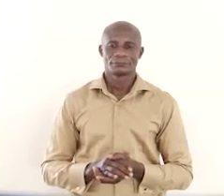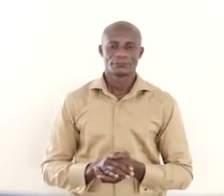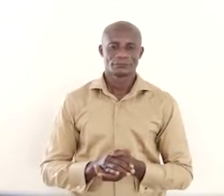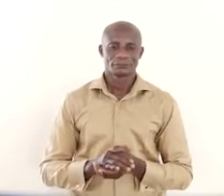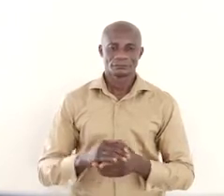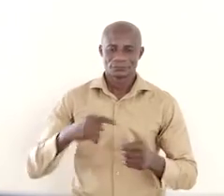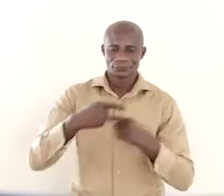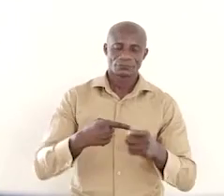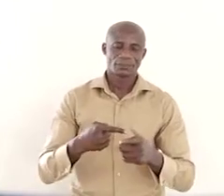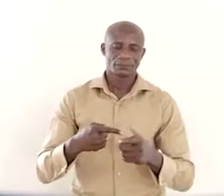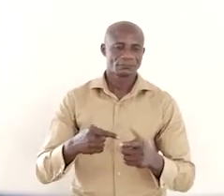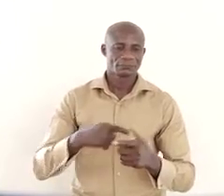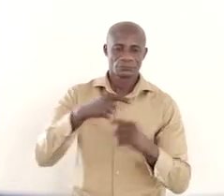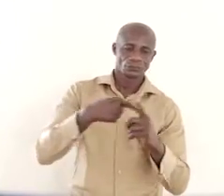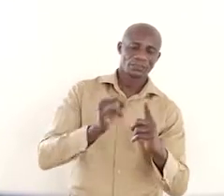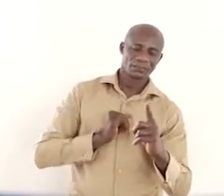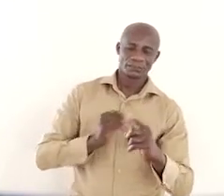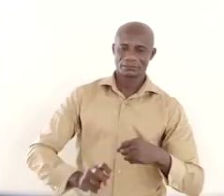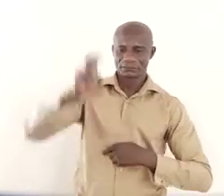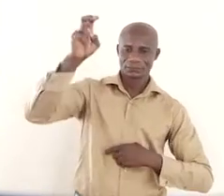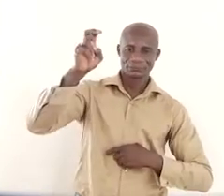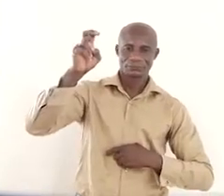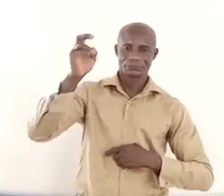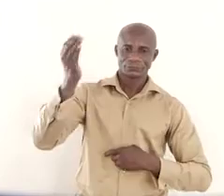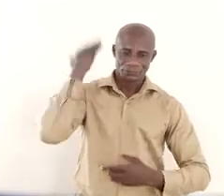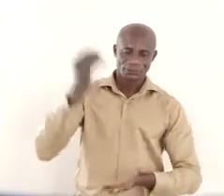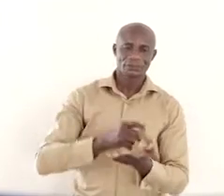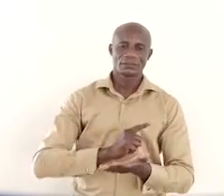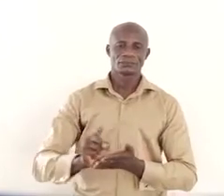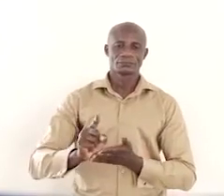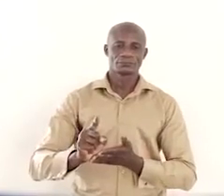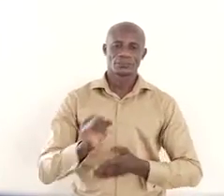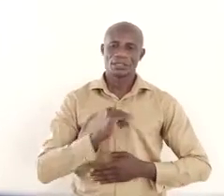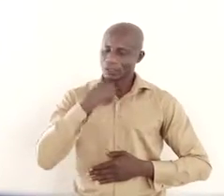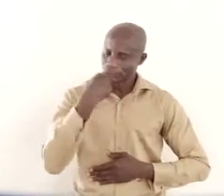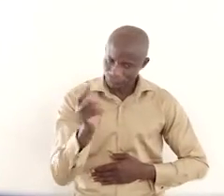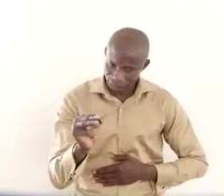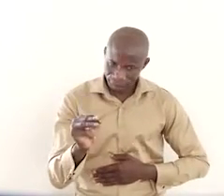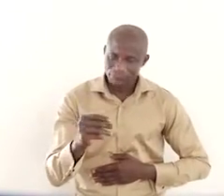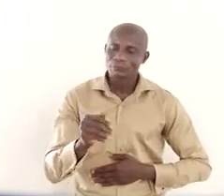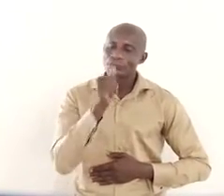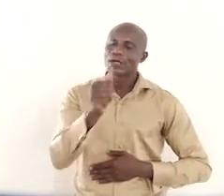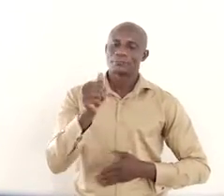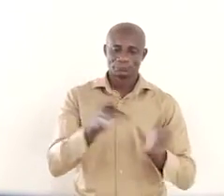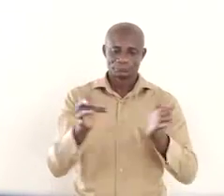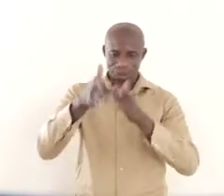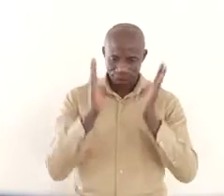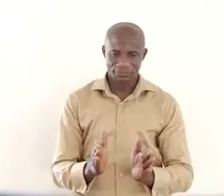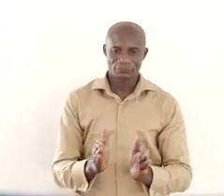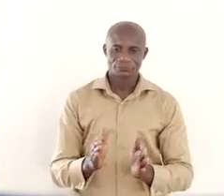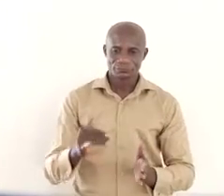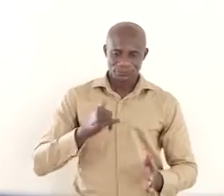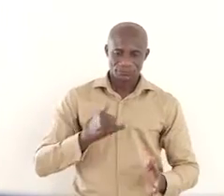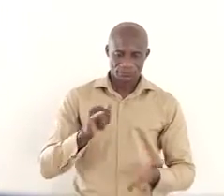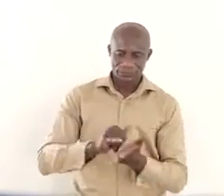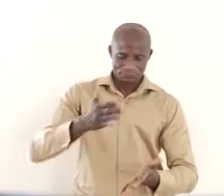When I went to Germany the week before, for the event I went for, I told them that I am a priest and